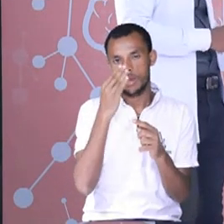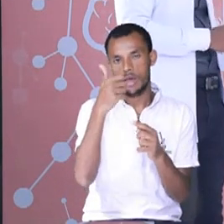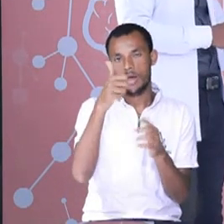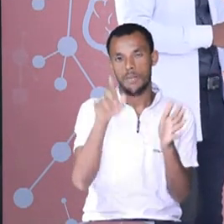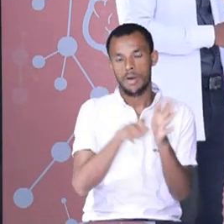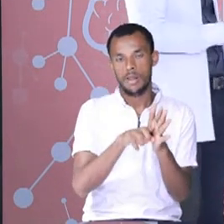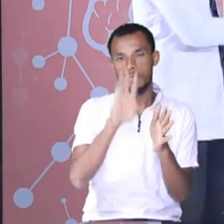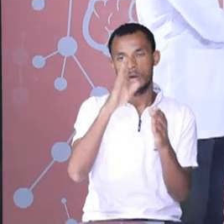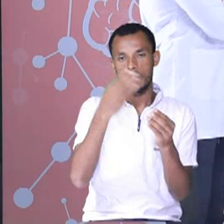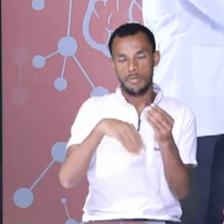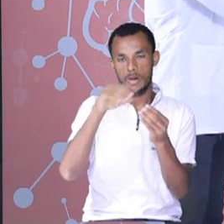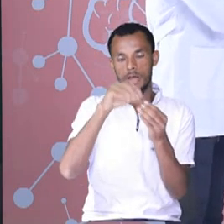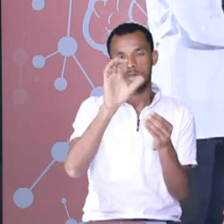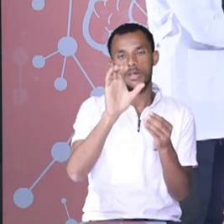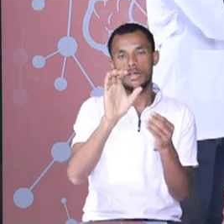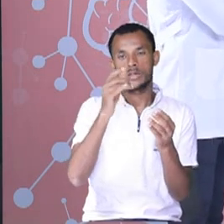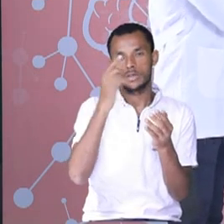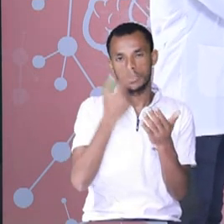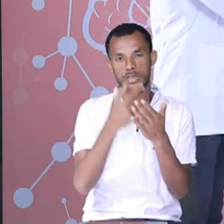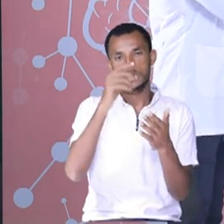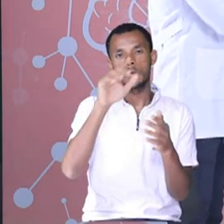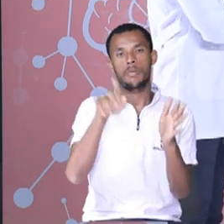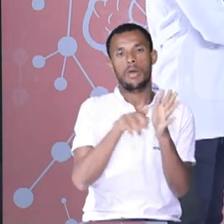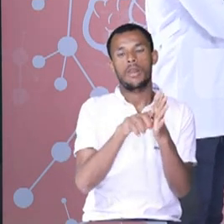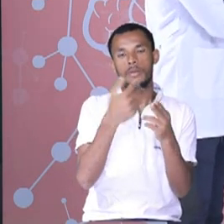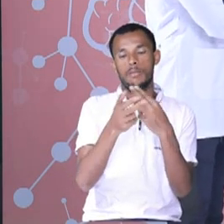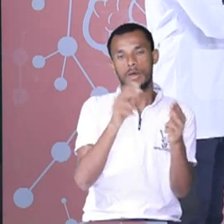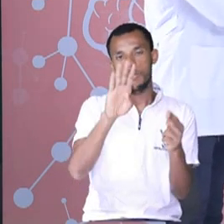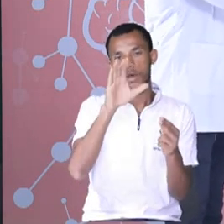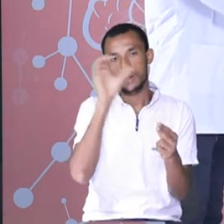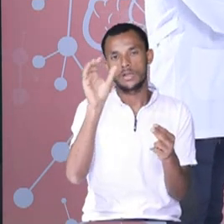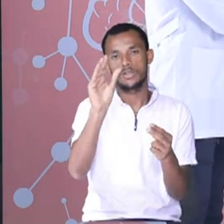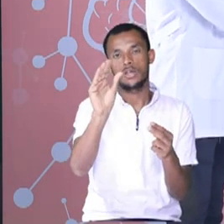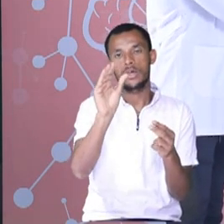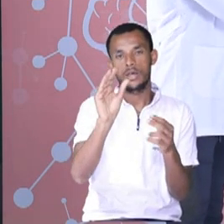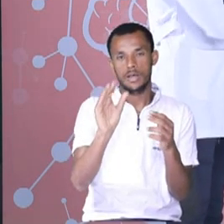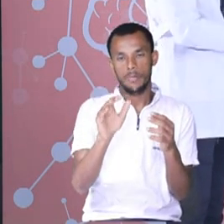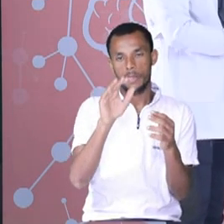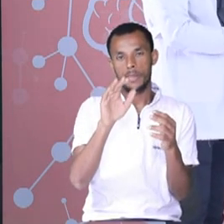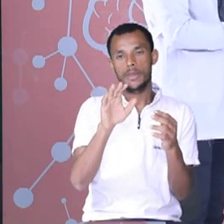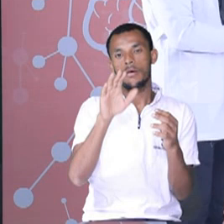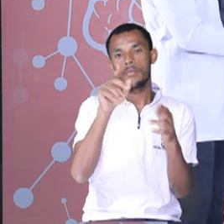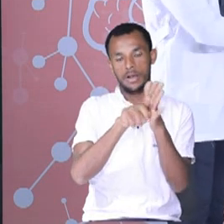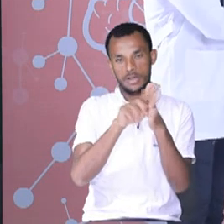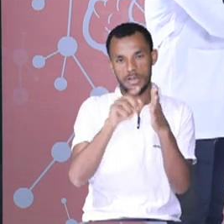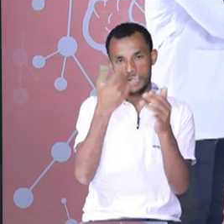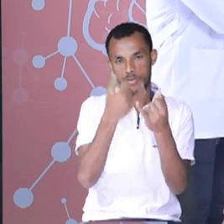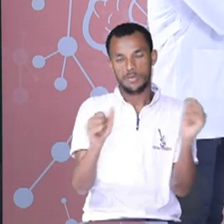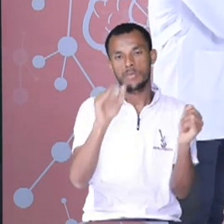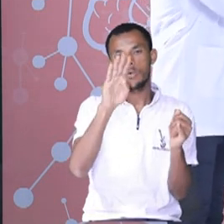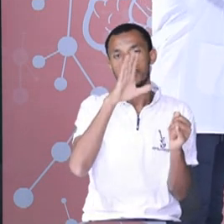minus b plus c. This minus multiply both b and c, then this minus distributed into b and c.